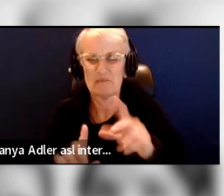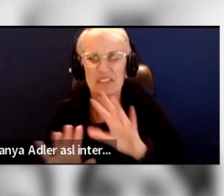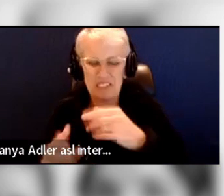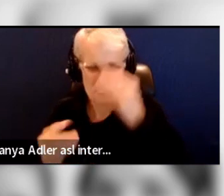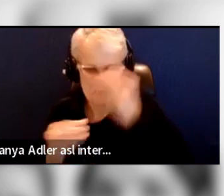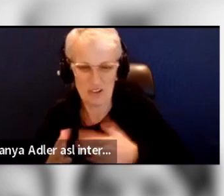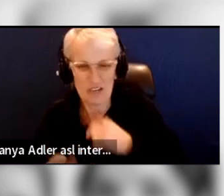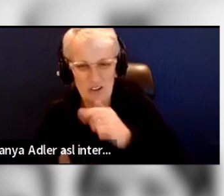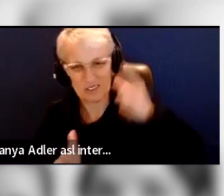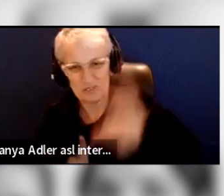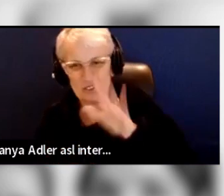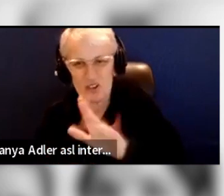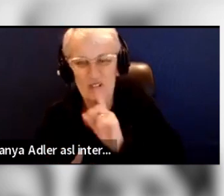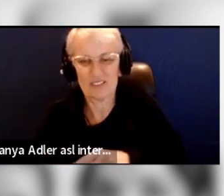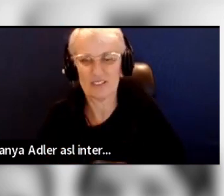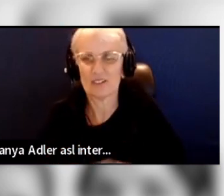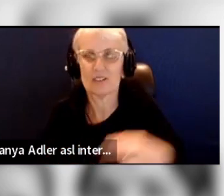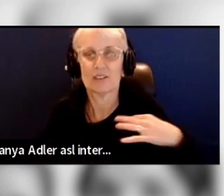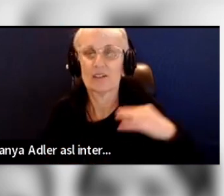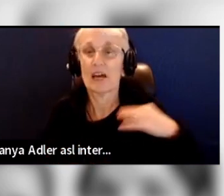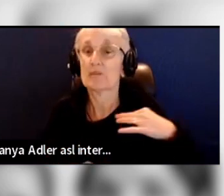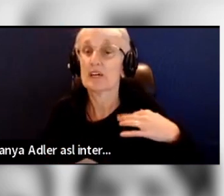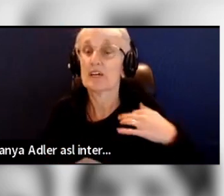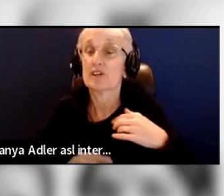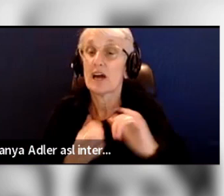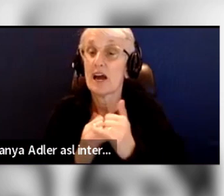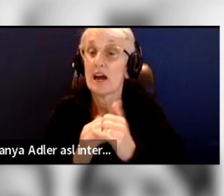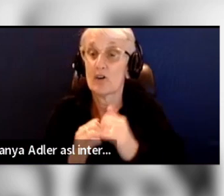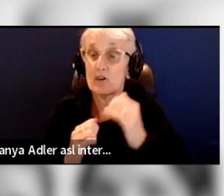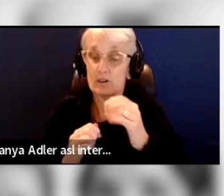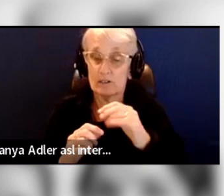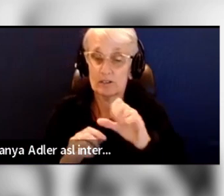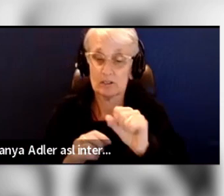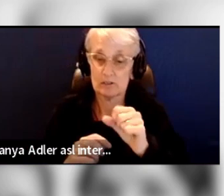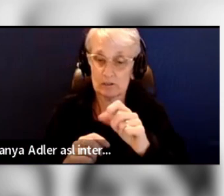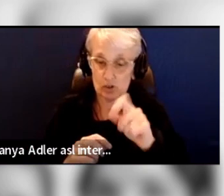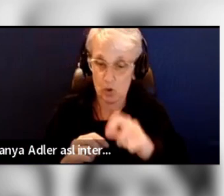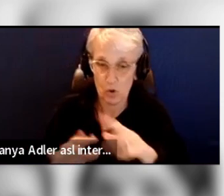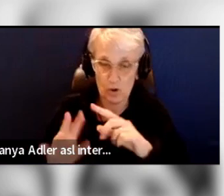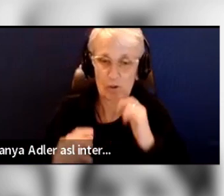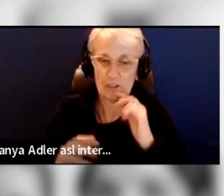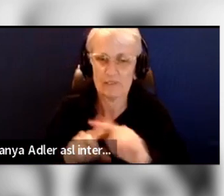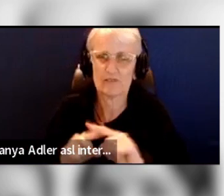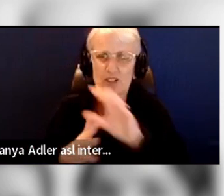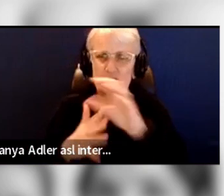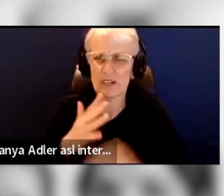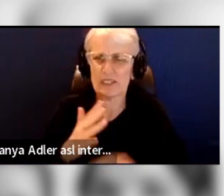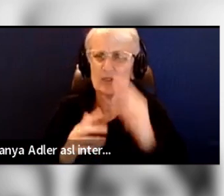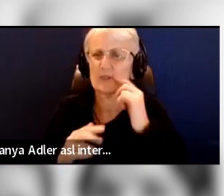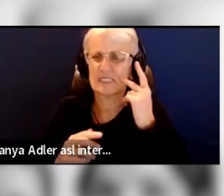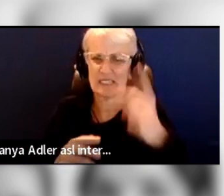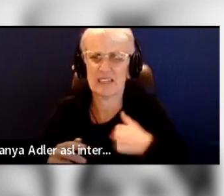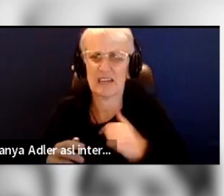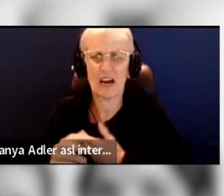question. But applications are scored based on several different criteria that you'll be able to see in our rubric, and